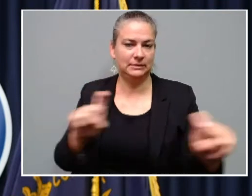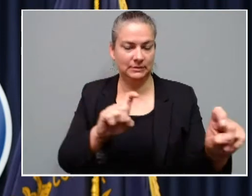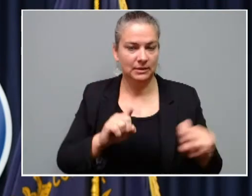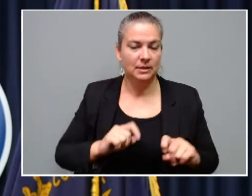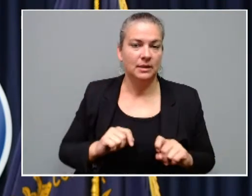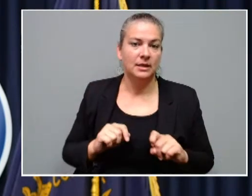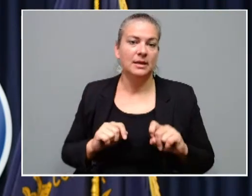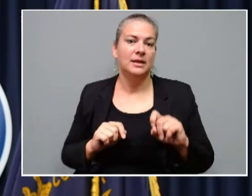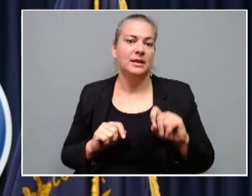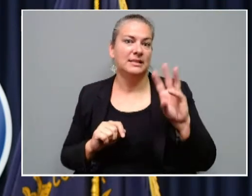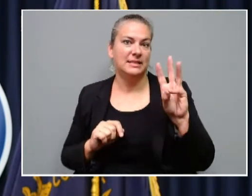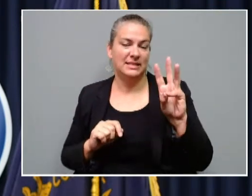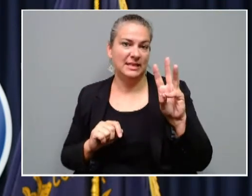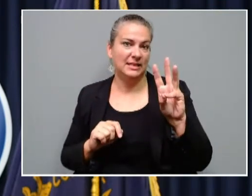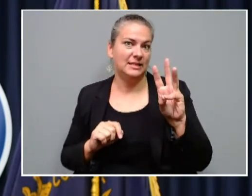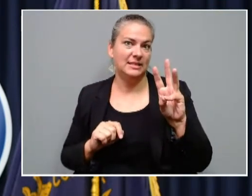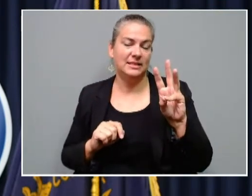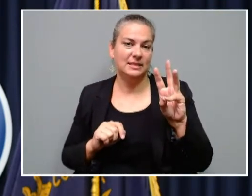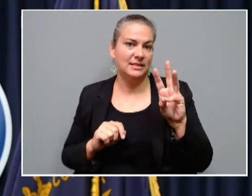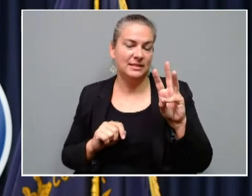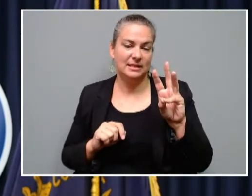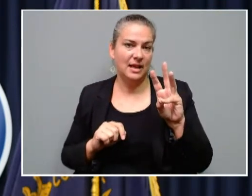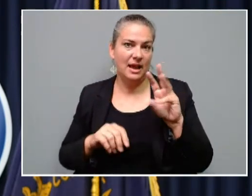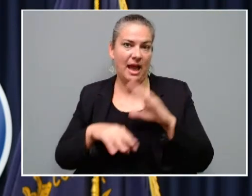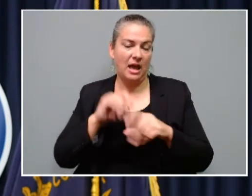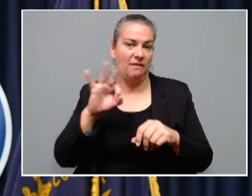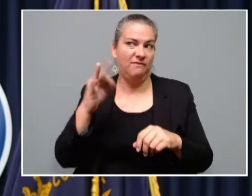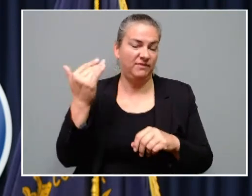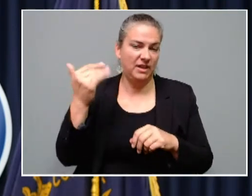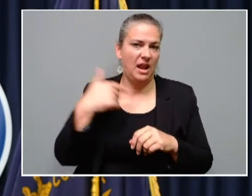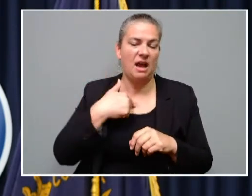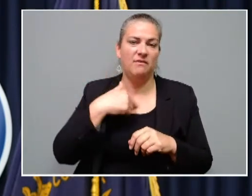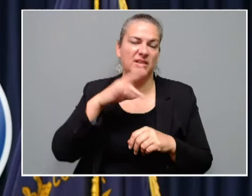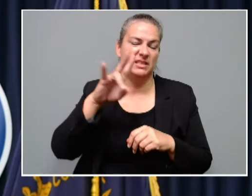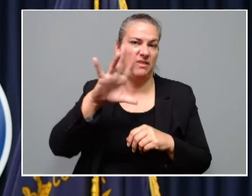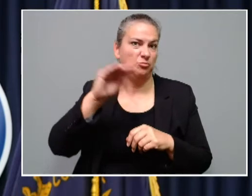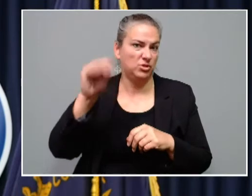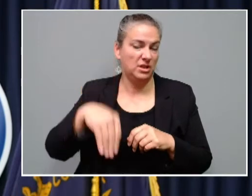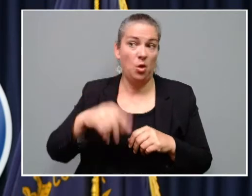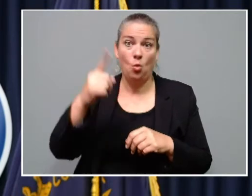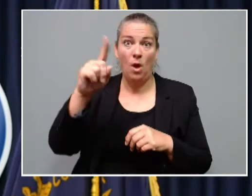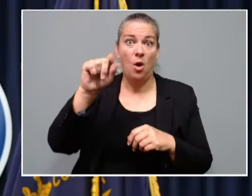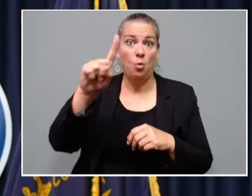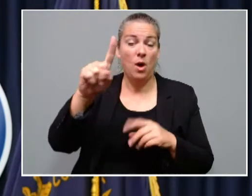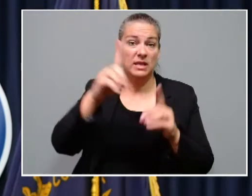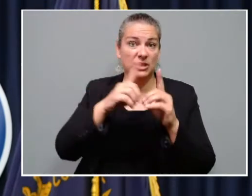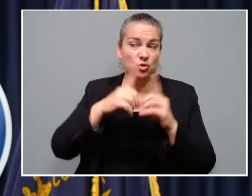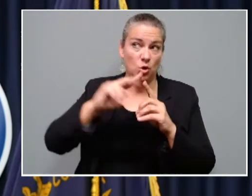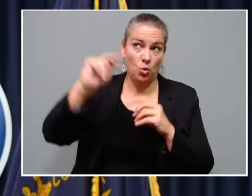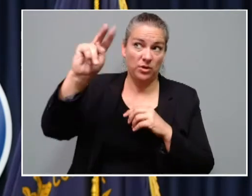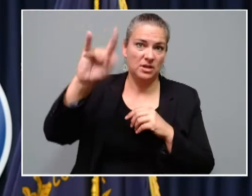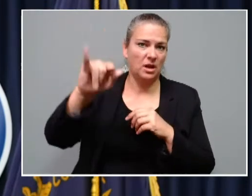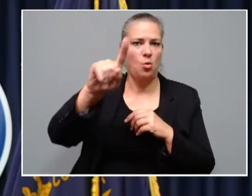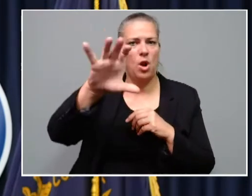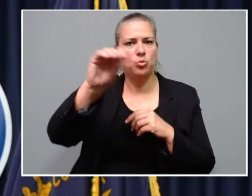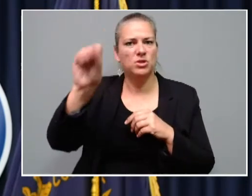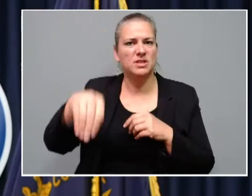districts have over 75% participation. One ad district has 100%. That's Northern Kentucky